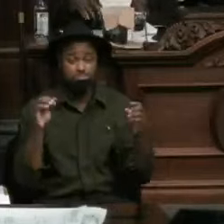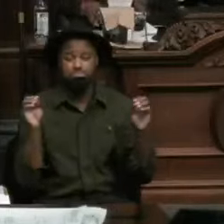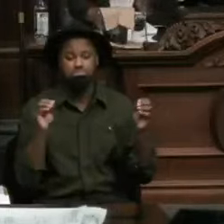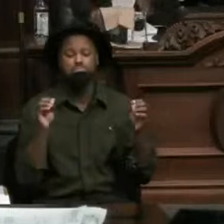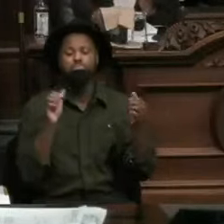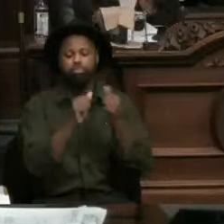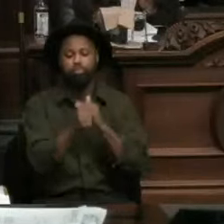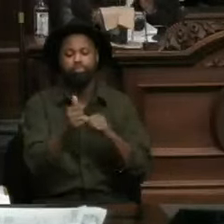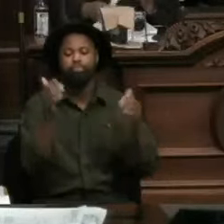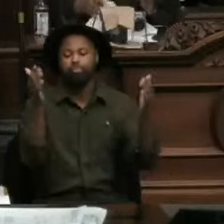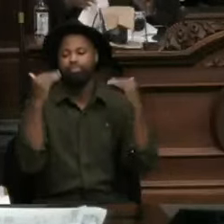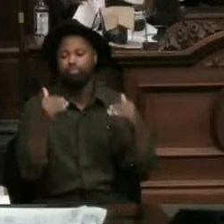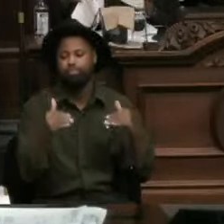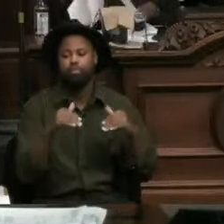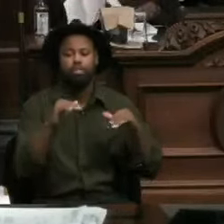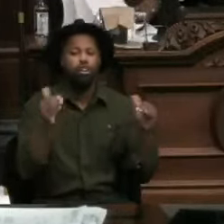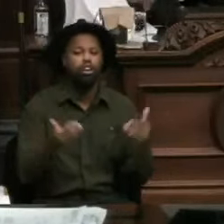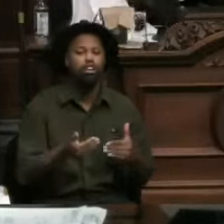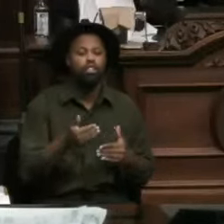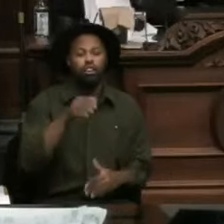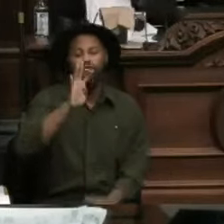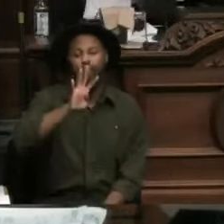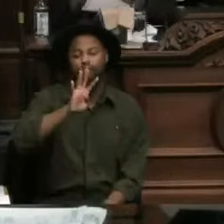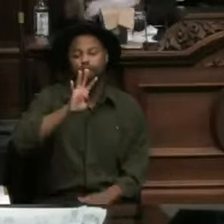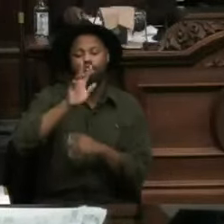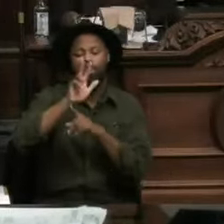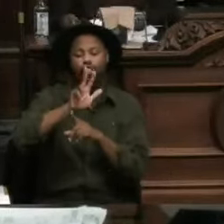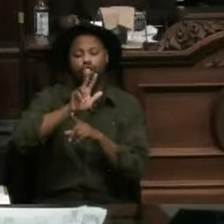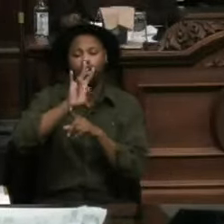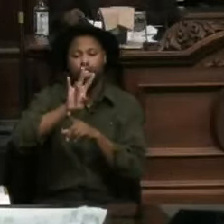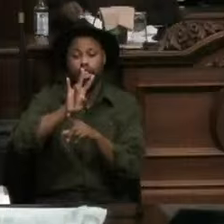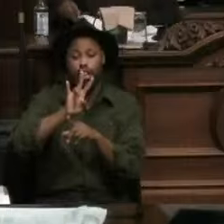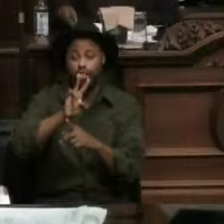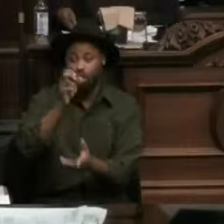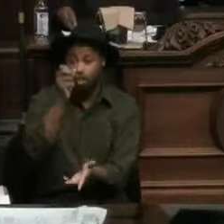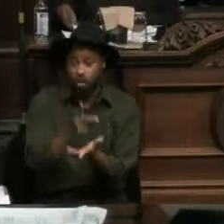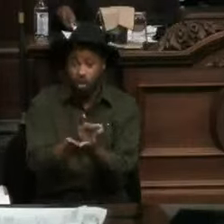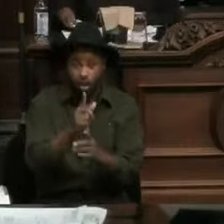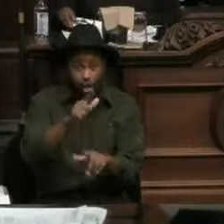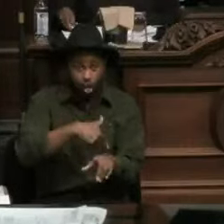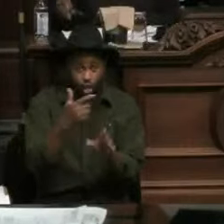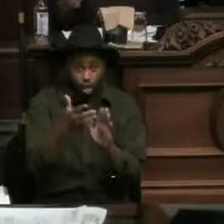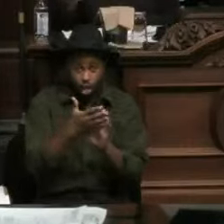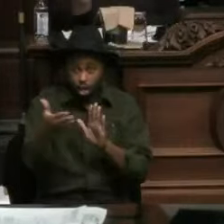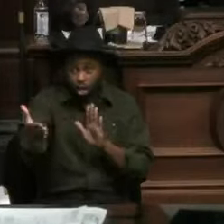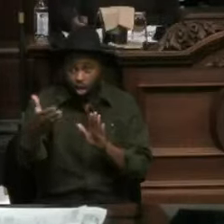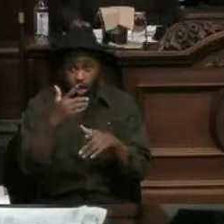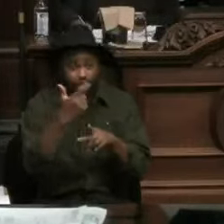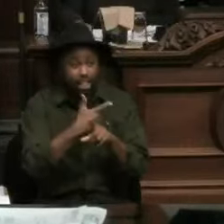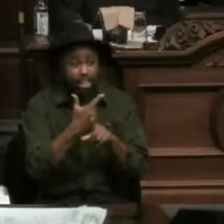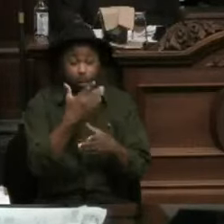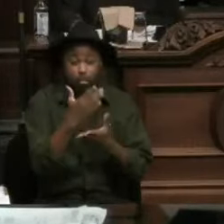carries. Introductory number 437, authorizing a long-term lease of a portion of